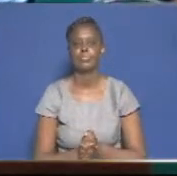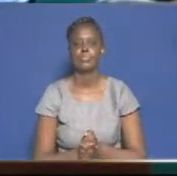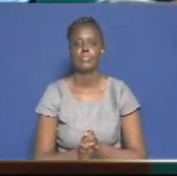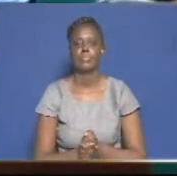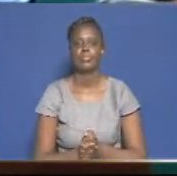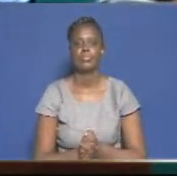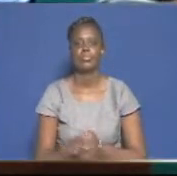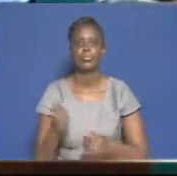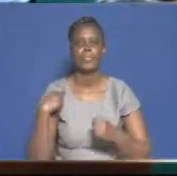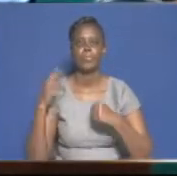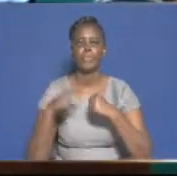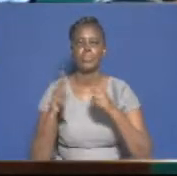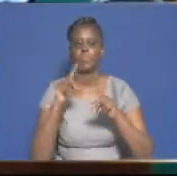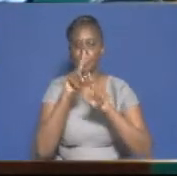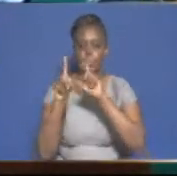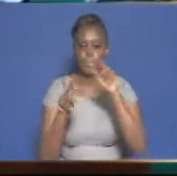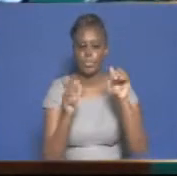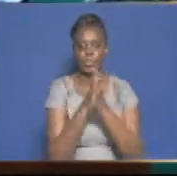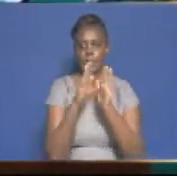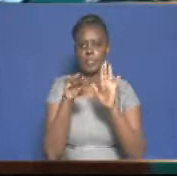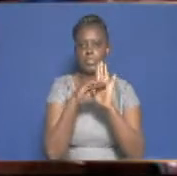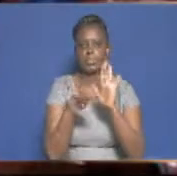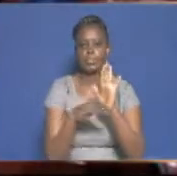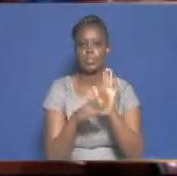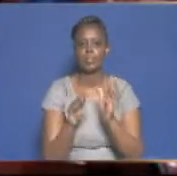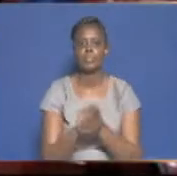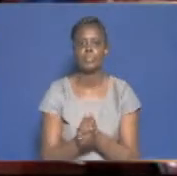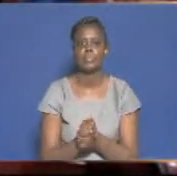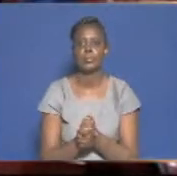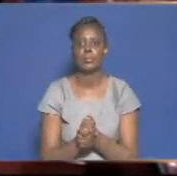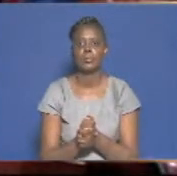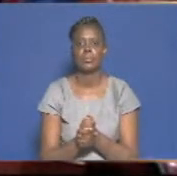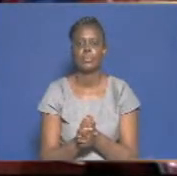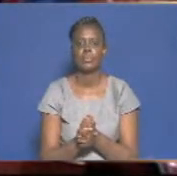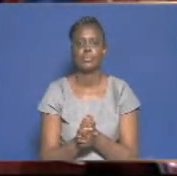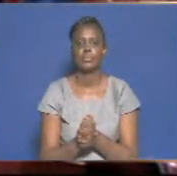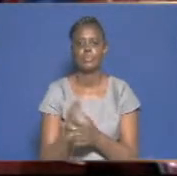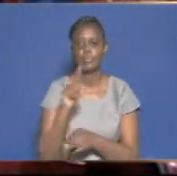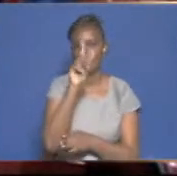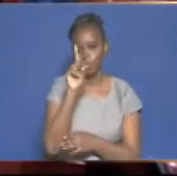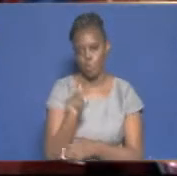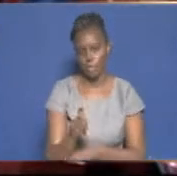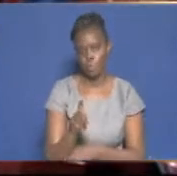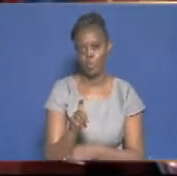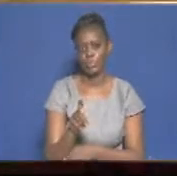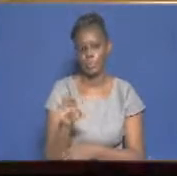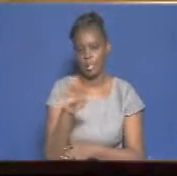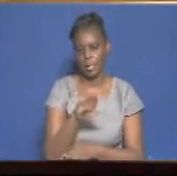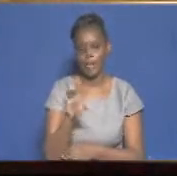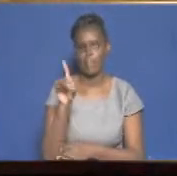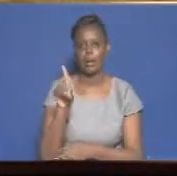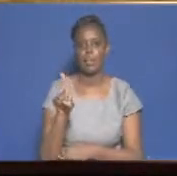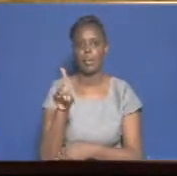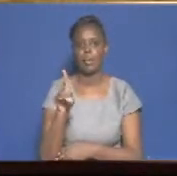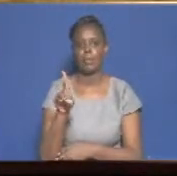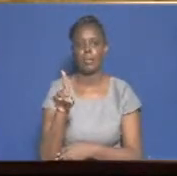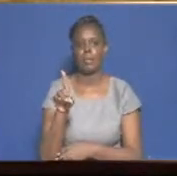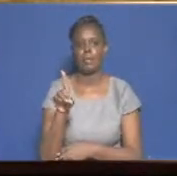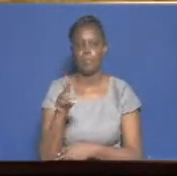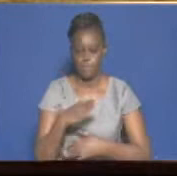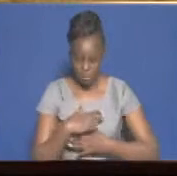Order number 7, questions and statements. First segment, questions. Honorable questions, member